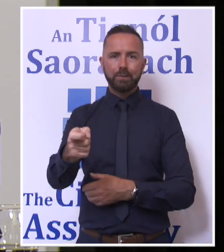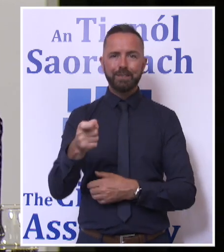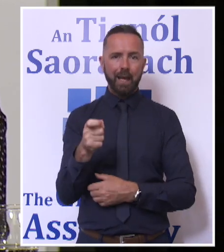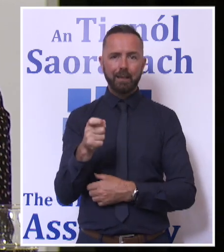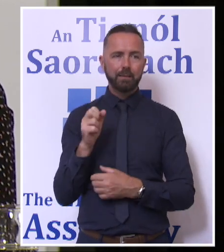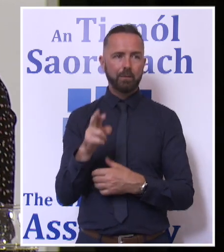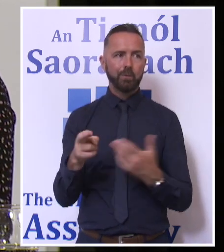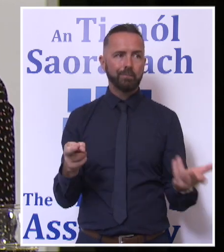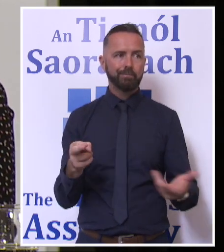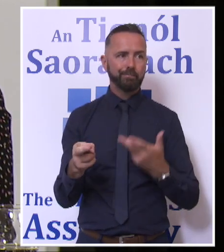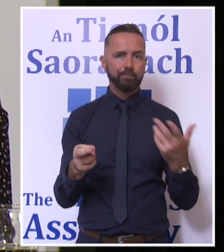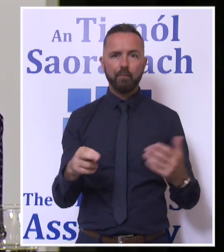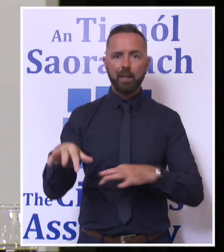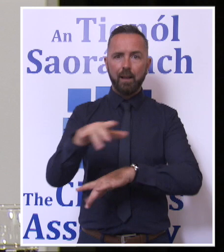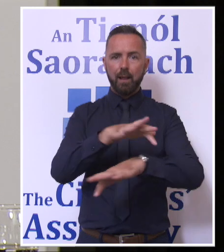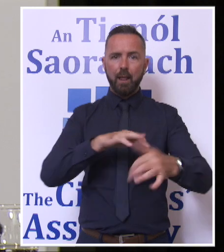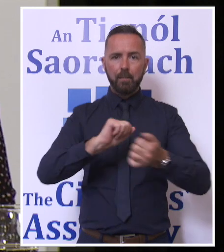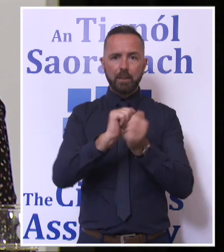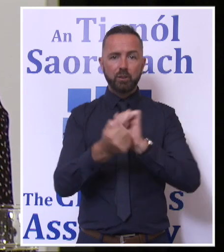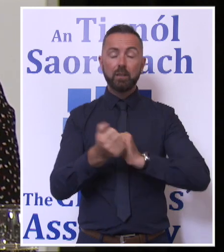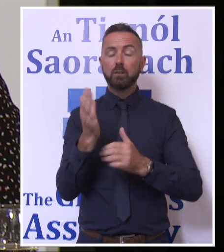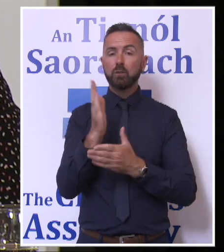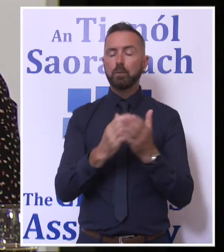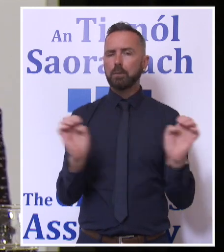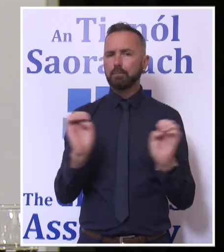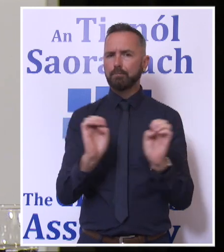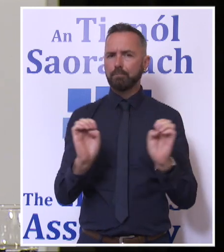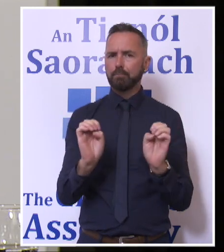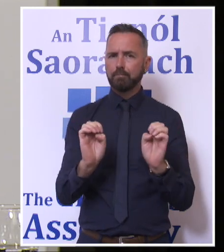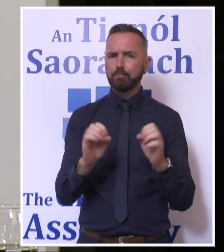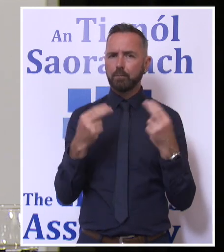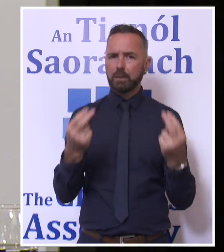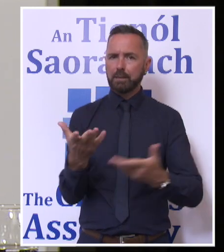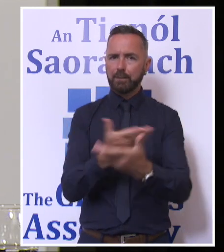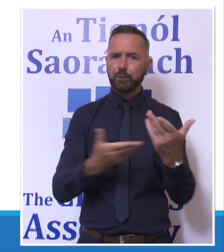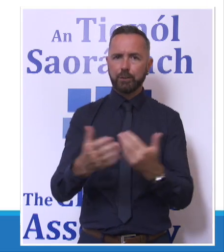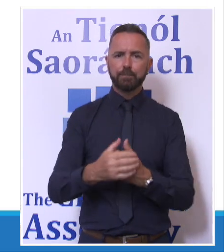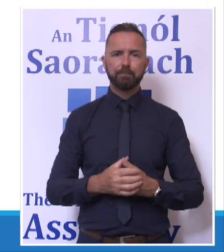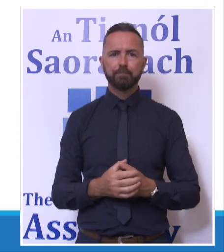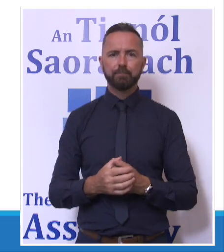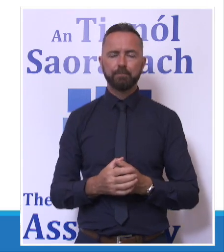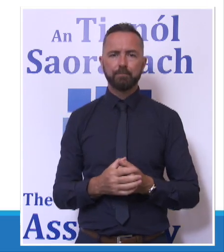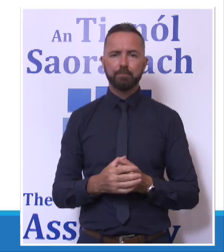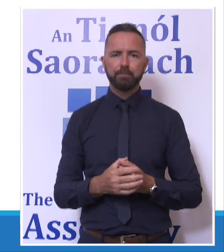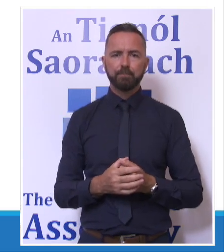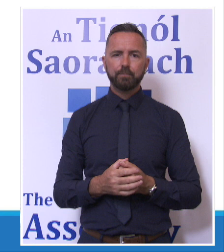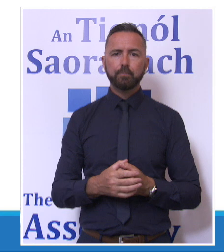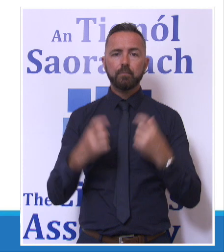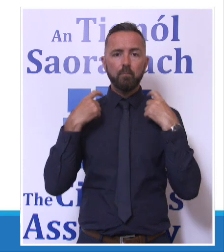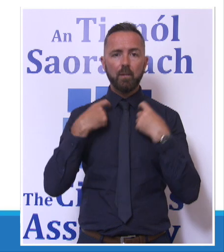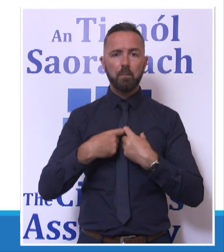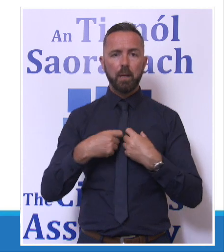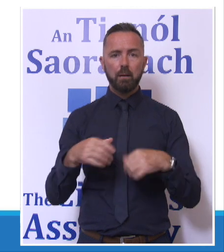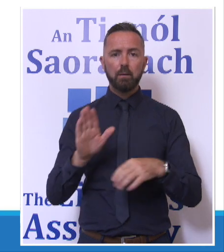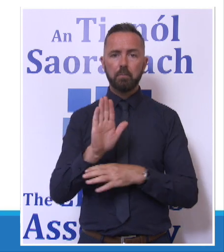or, climate change, something that's urgently needs to be discussed. And the Mayor must also be informed